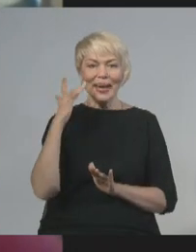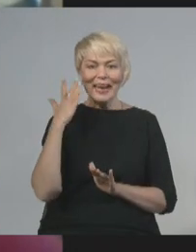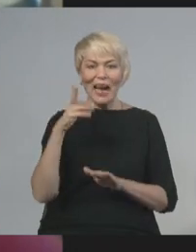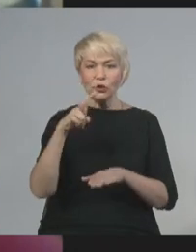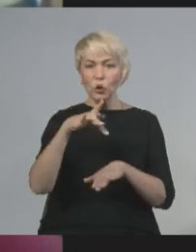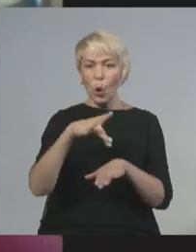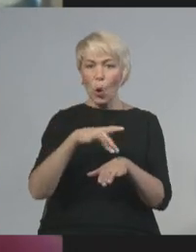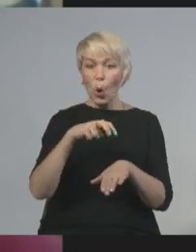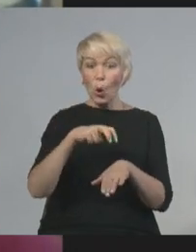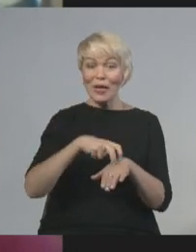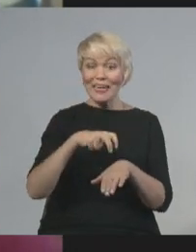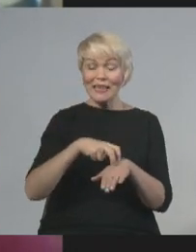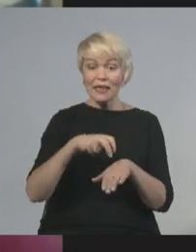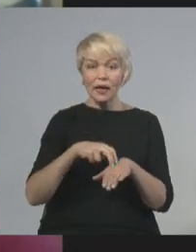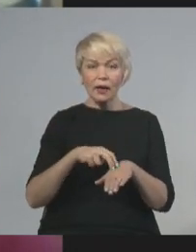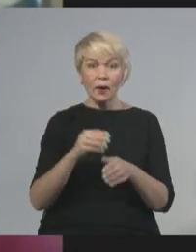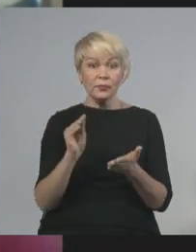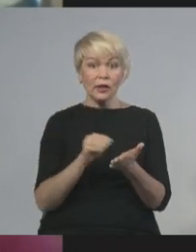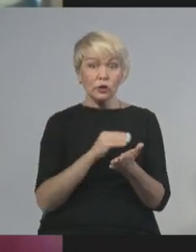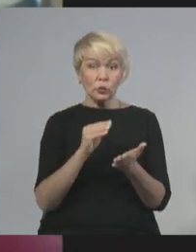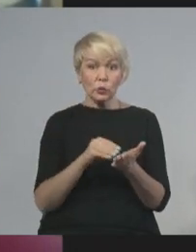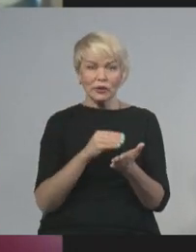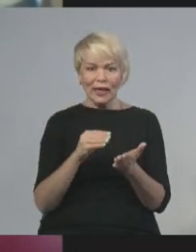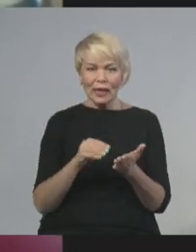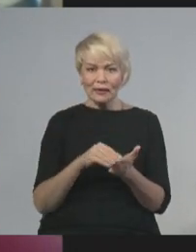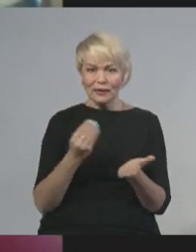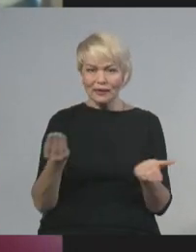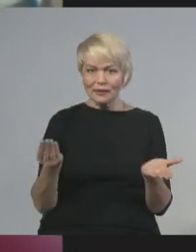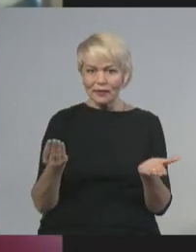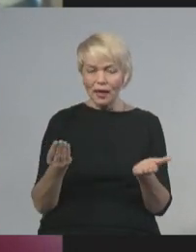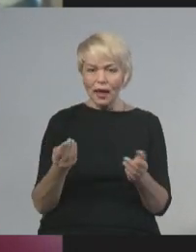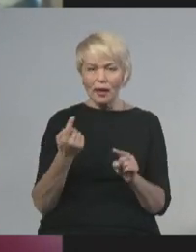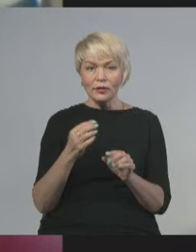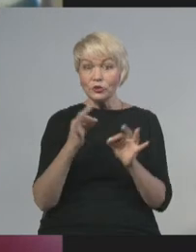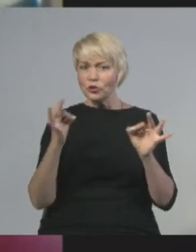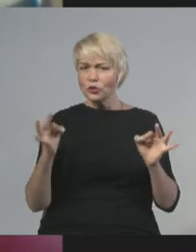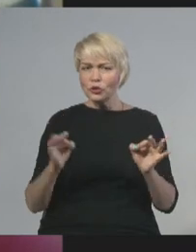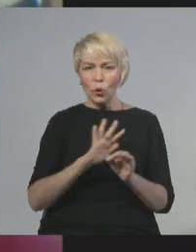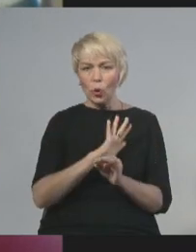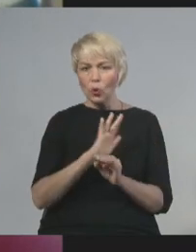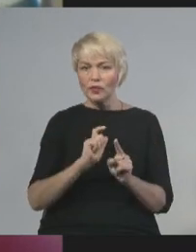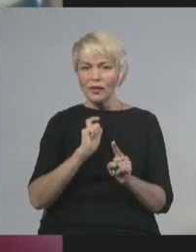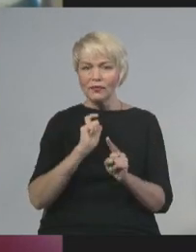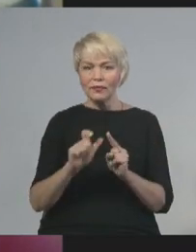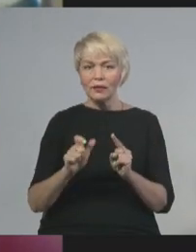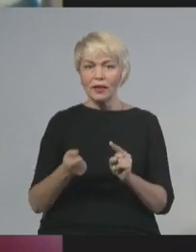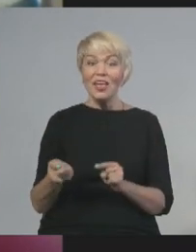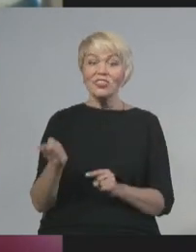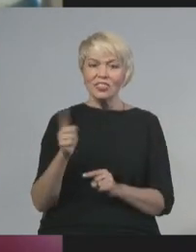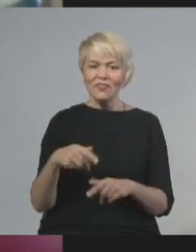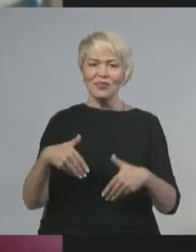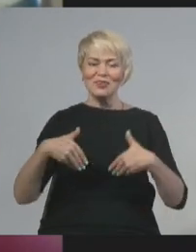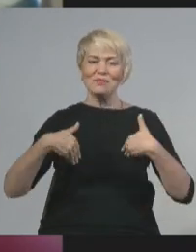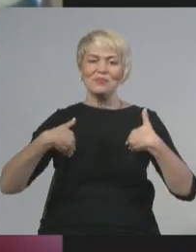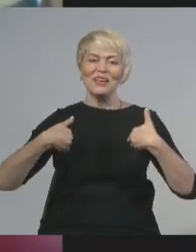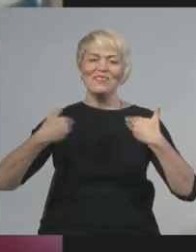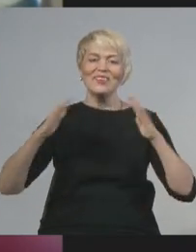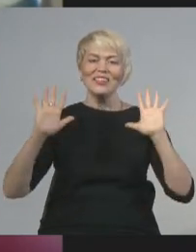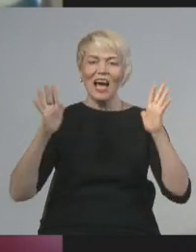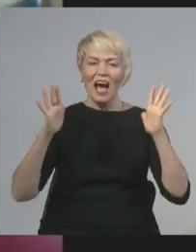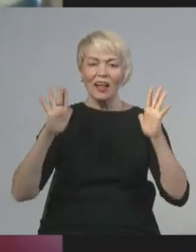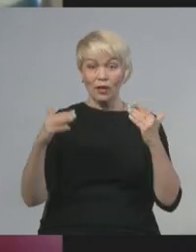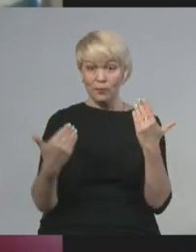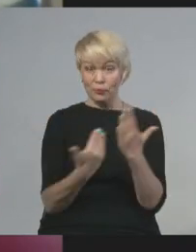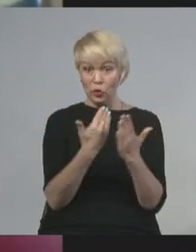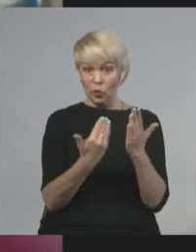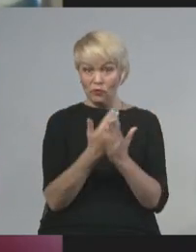him on that actually kind of welcomed the the new theory and uh so um but this is still a marginal